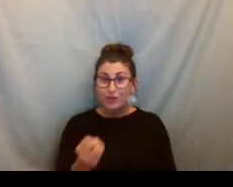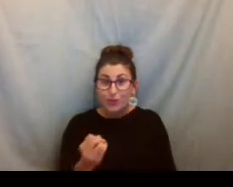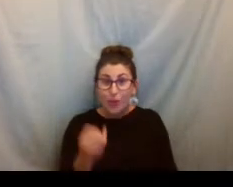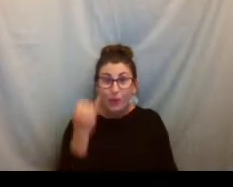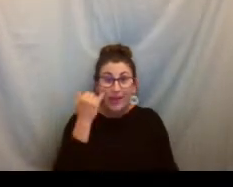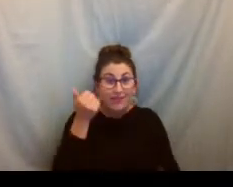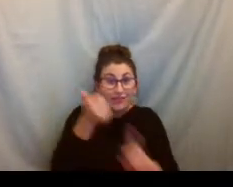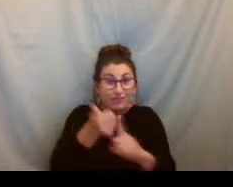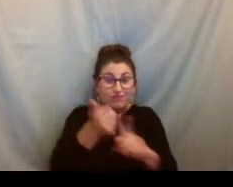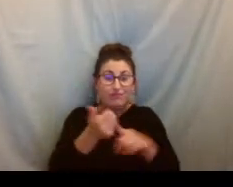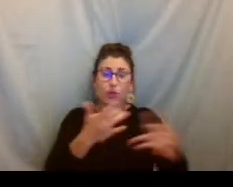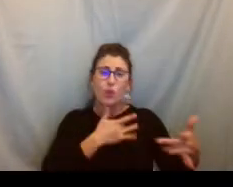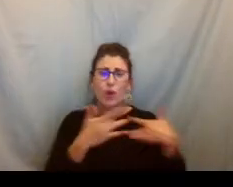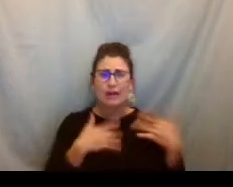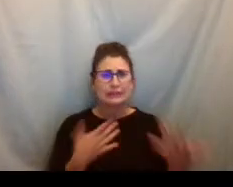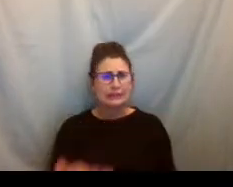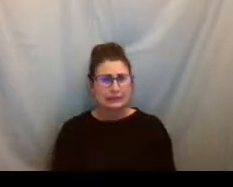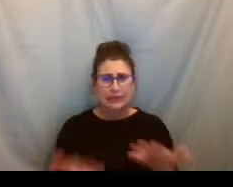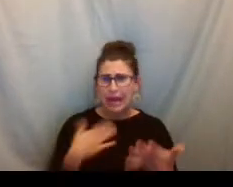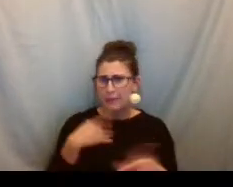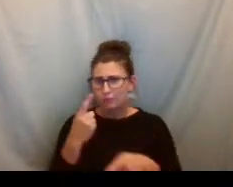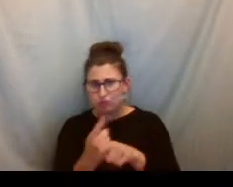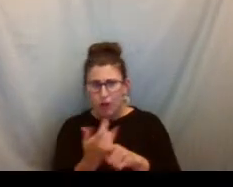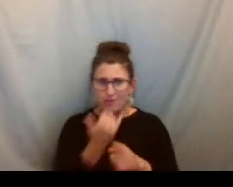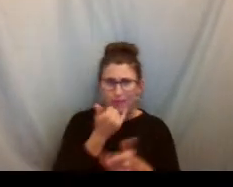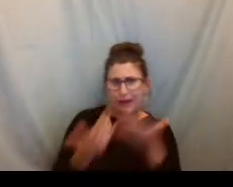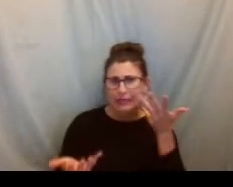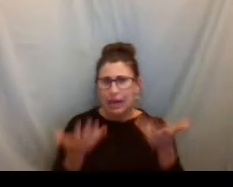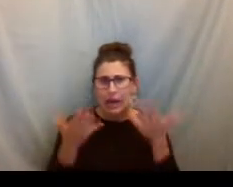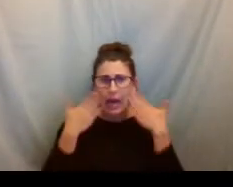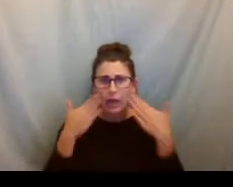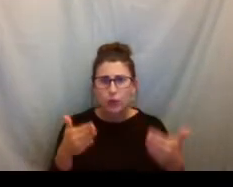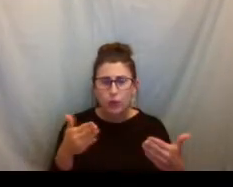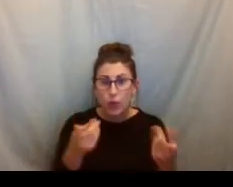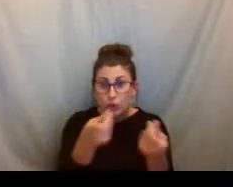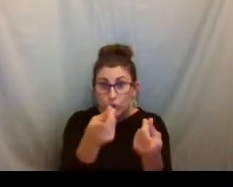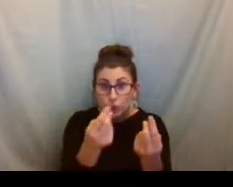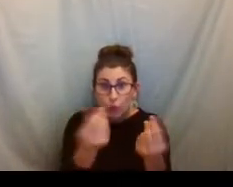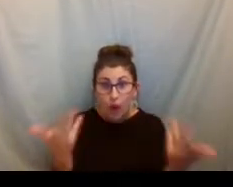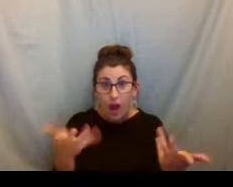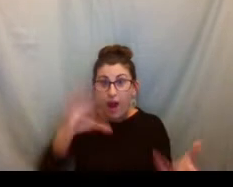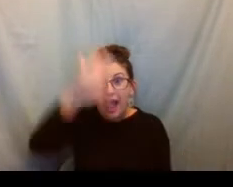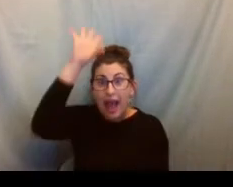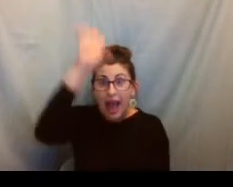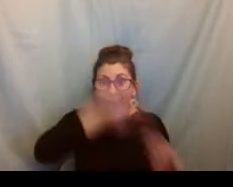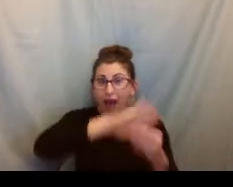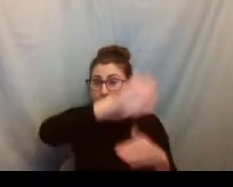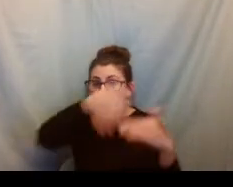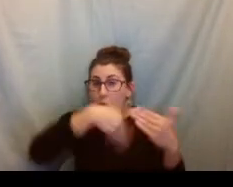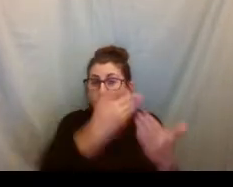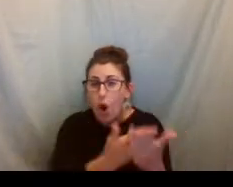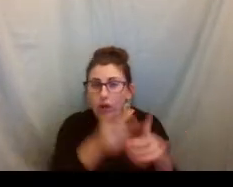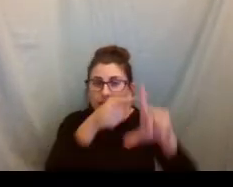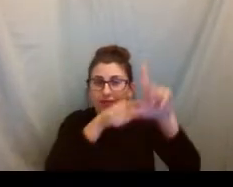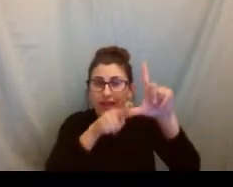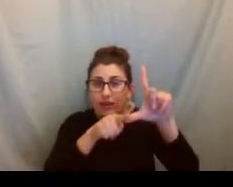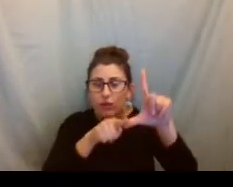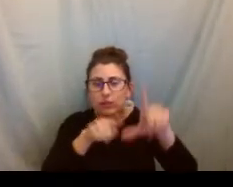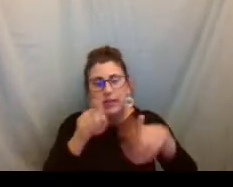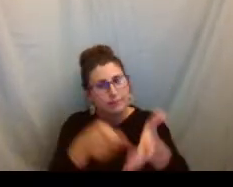if you are ever worried about if your angles are correct, you can add all of these up and they need to add up to